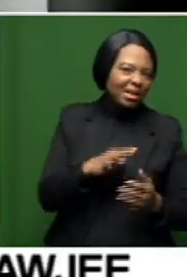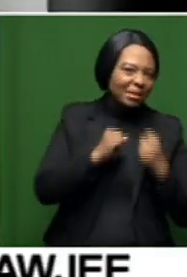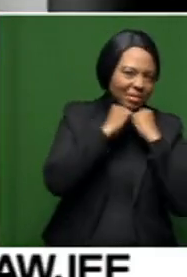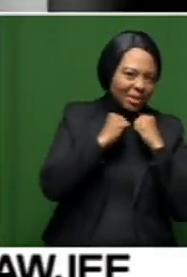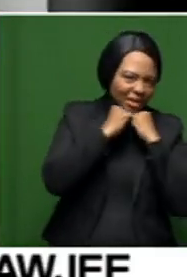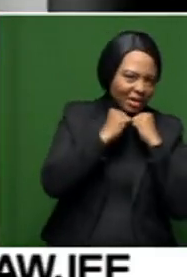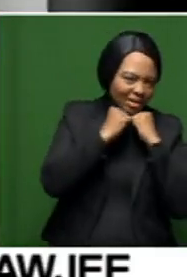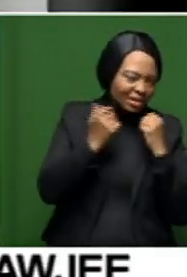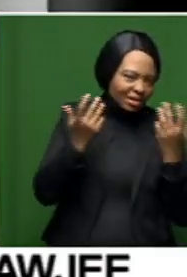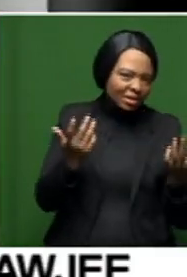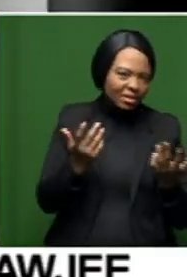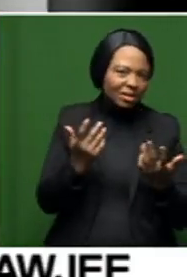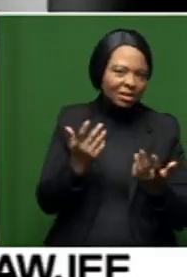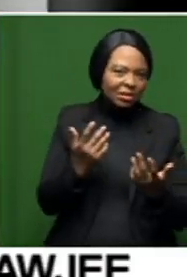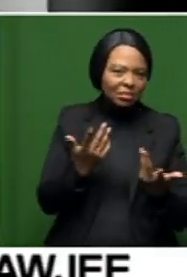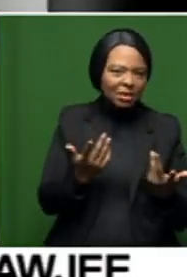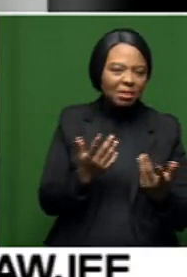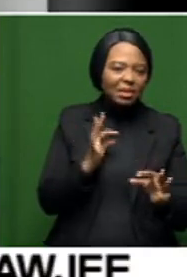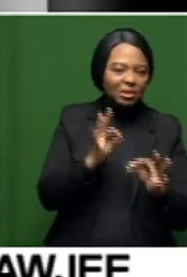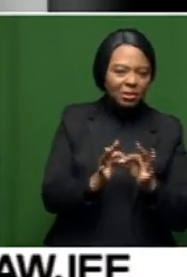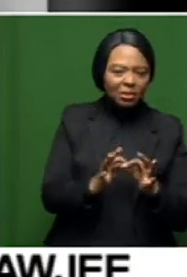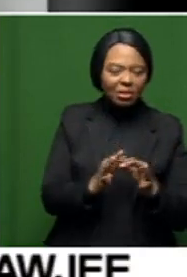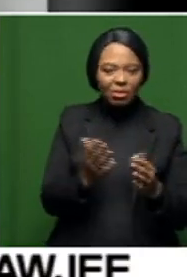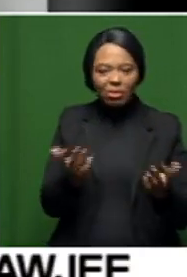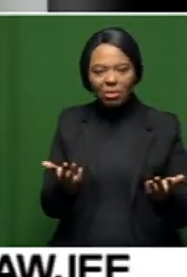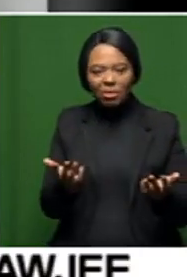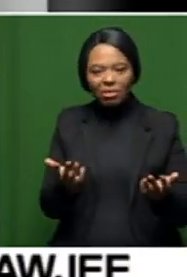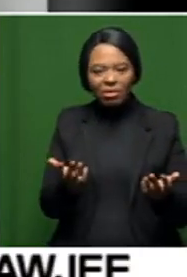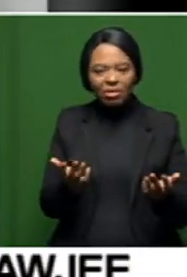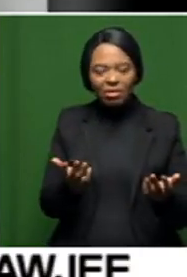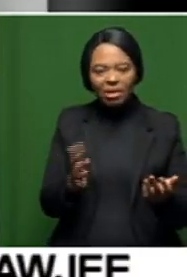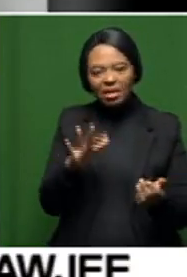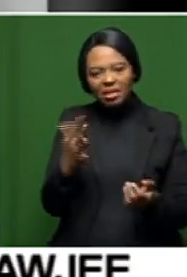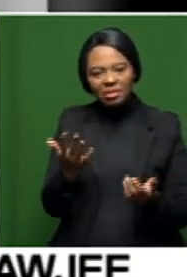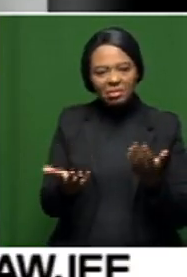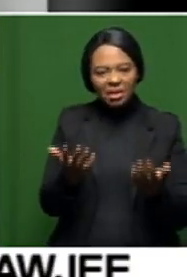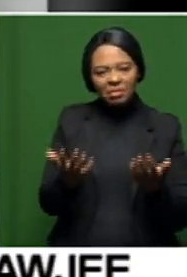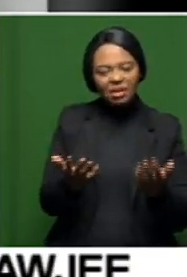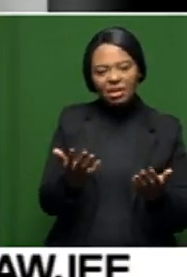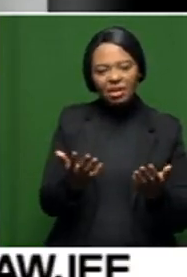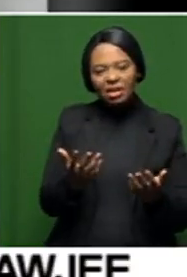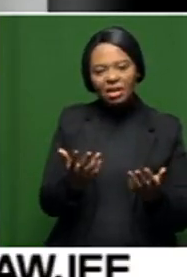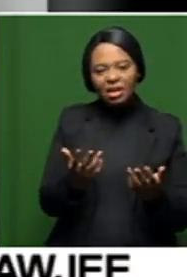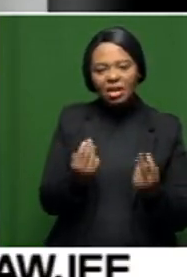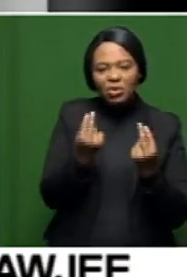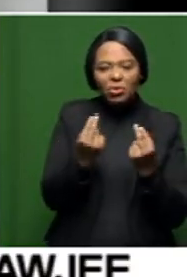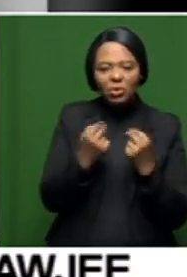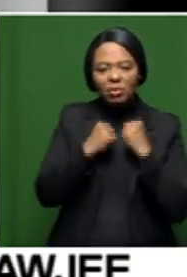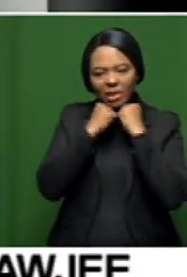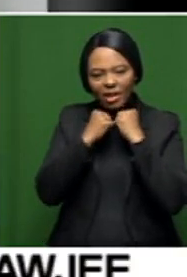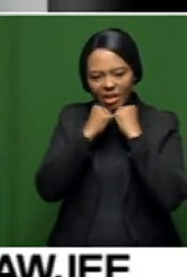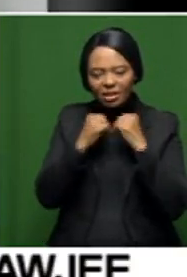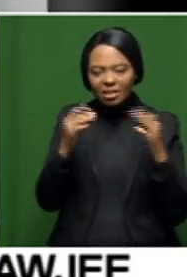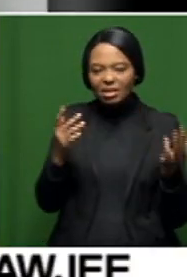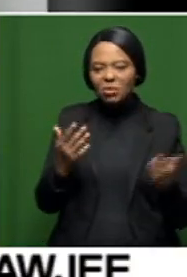think moms in particular. Or it may. I think we're just, as new parents, whoever we